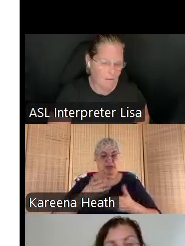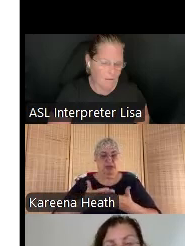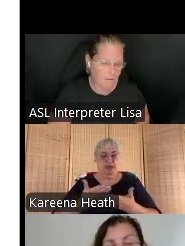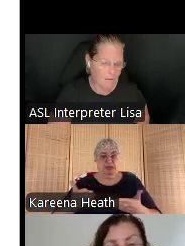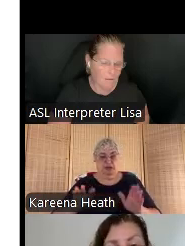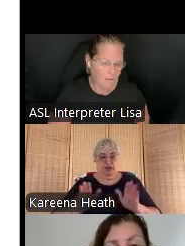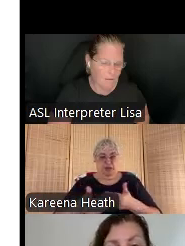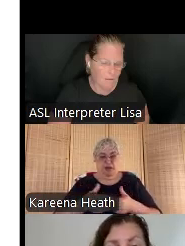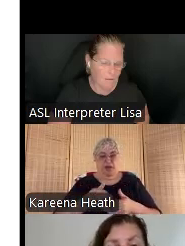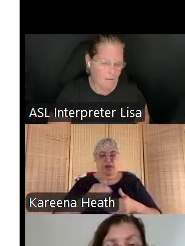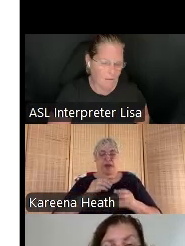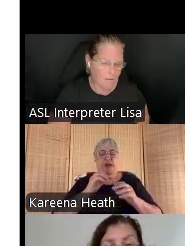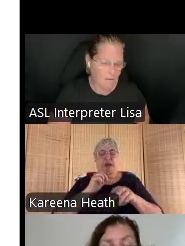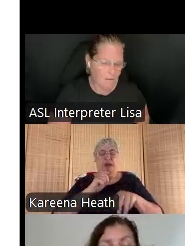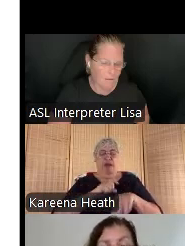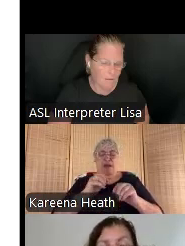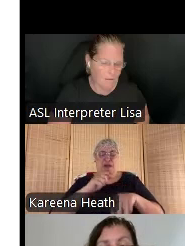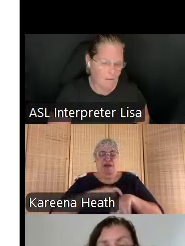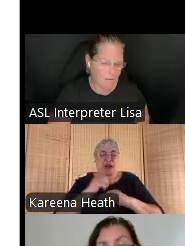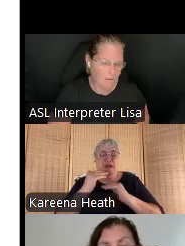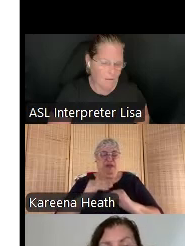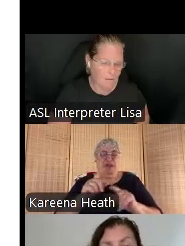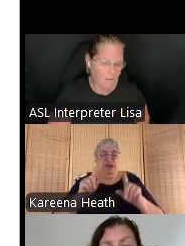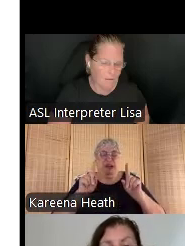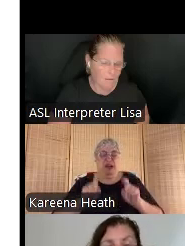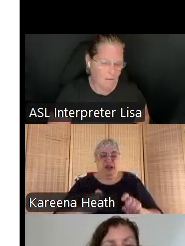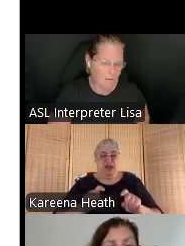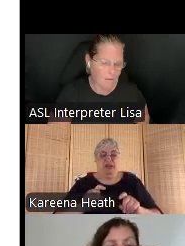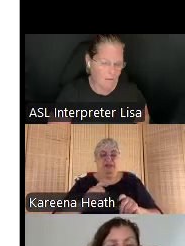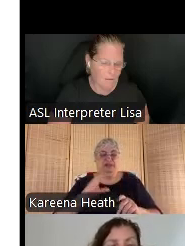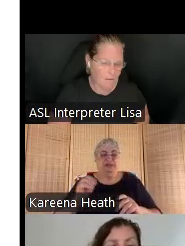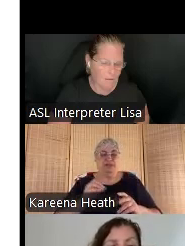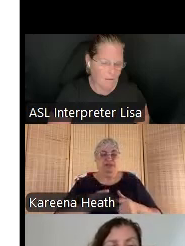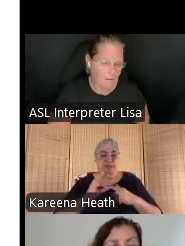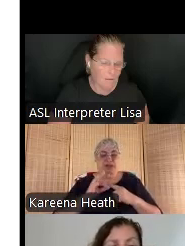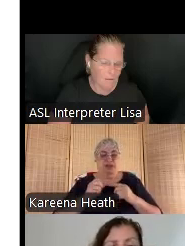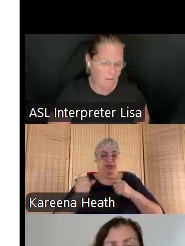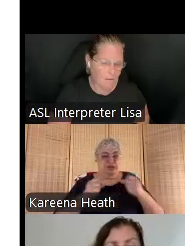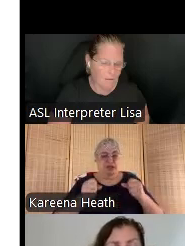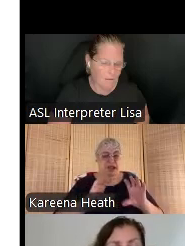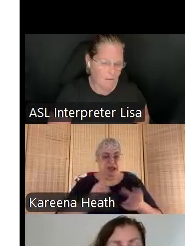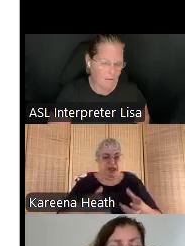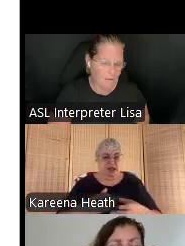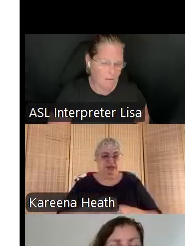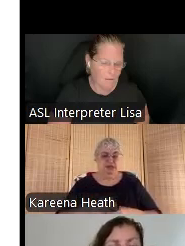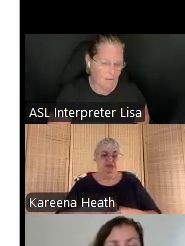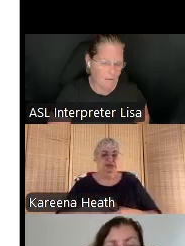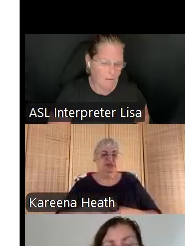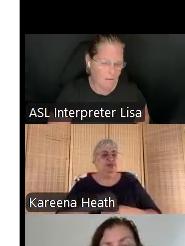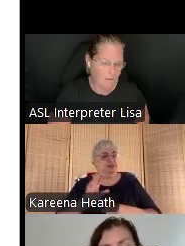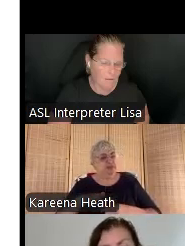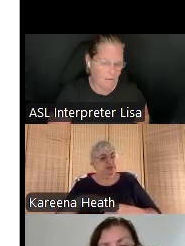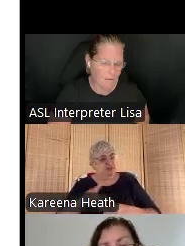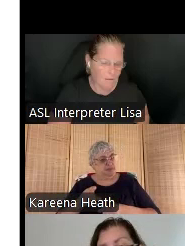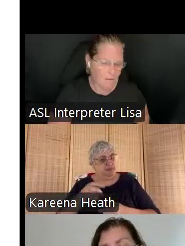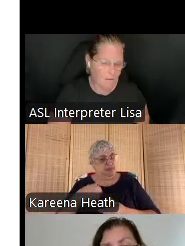room, untimed tests, special remediation class placements, and so on? And you might want to ask your clients, have you